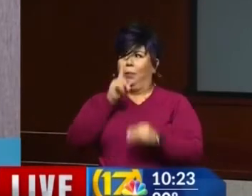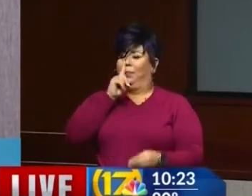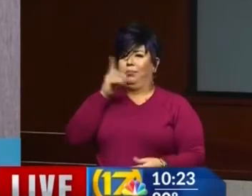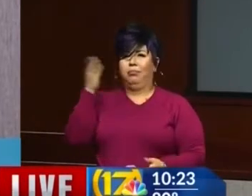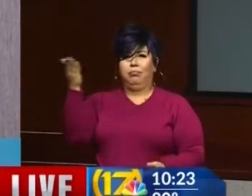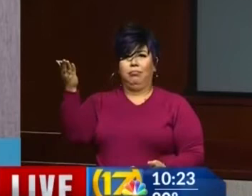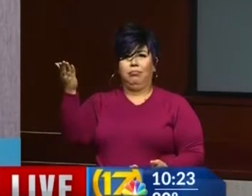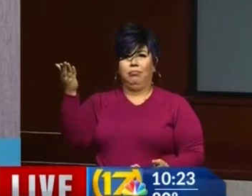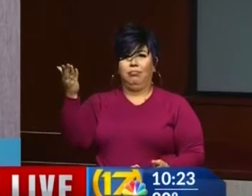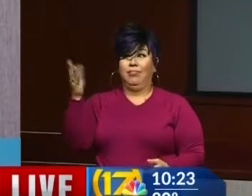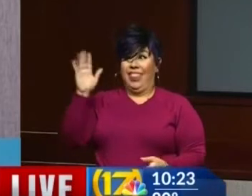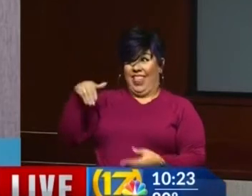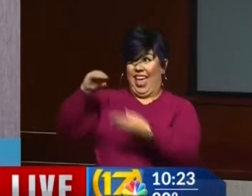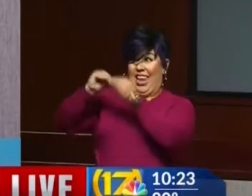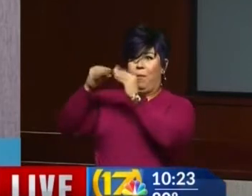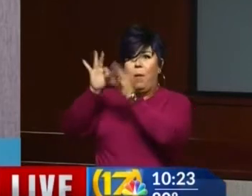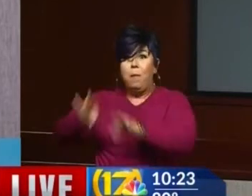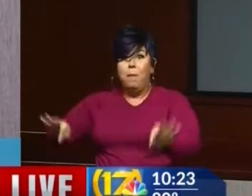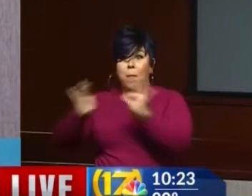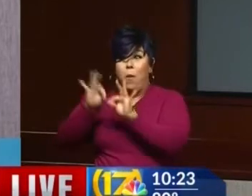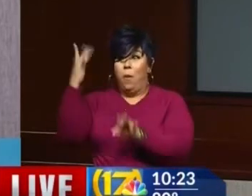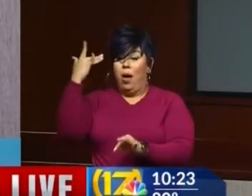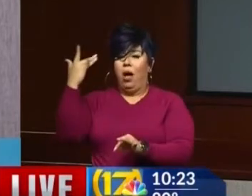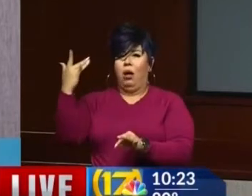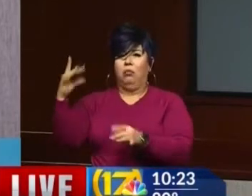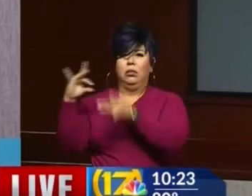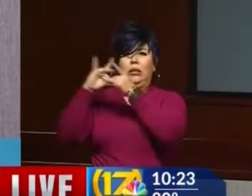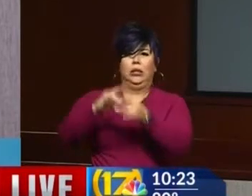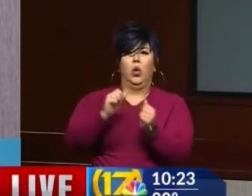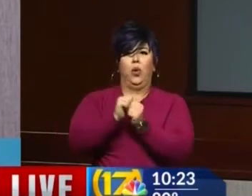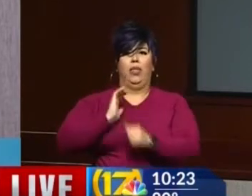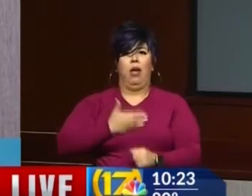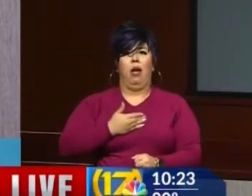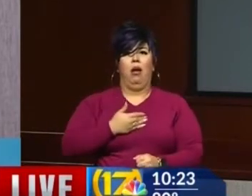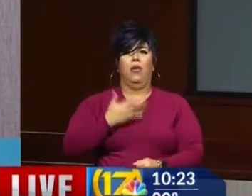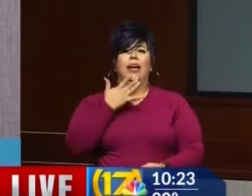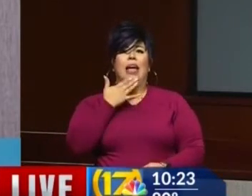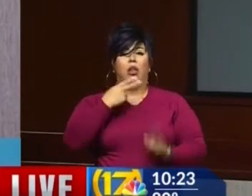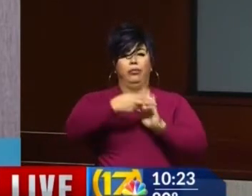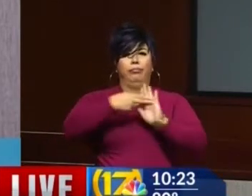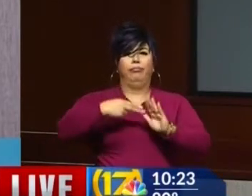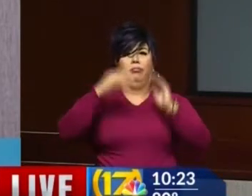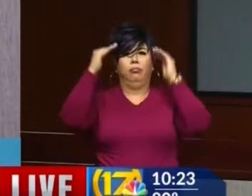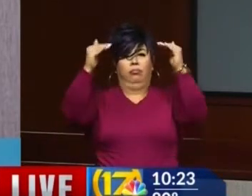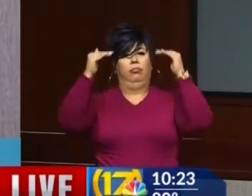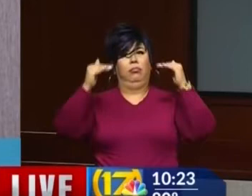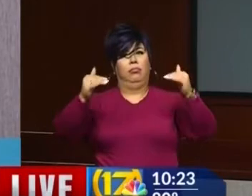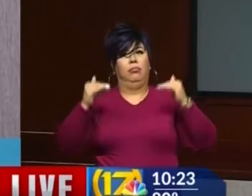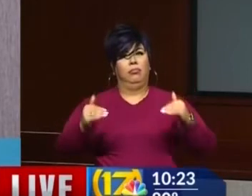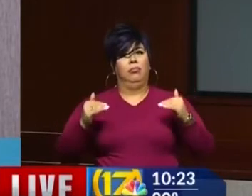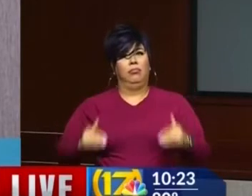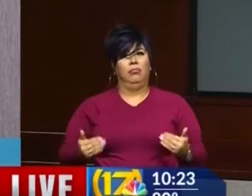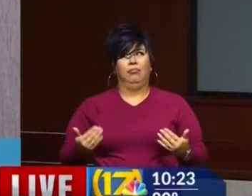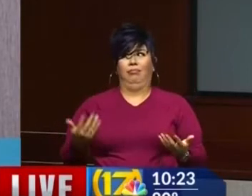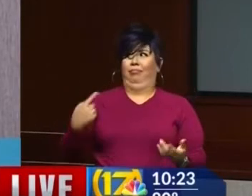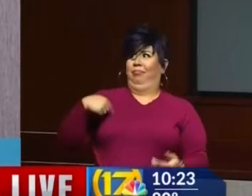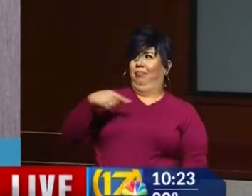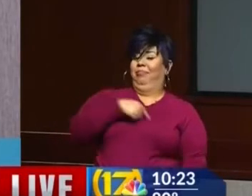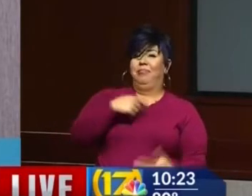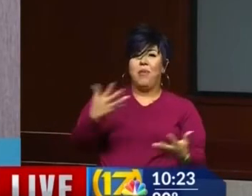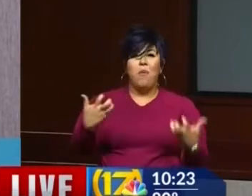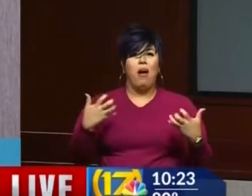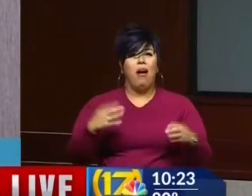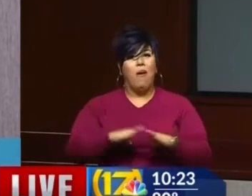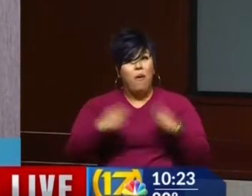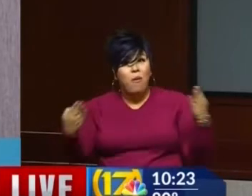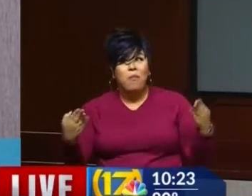overall testing rate numbers to how we're able to move through your blueprint so that we can open in a